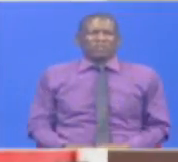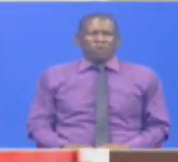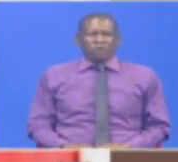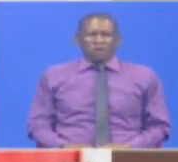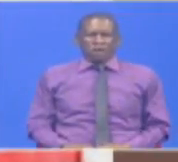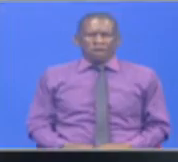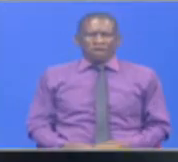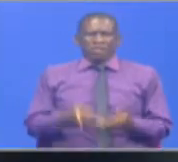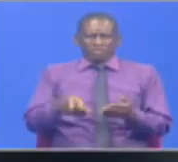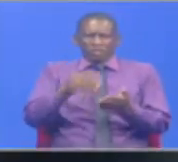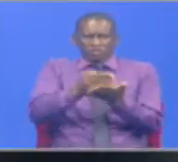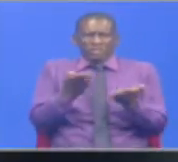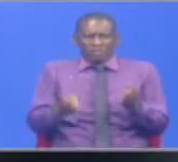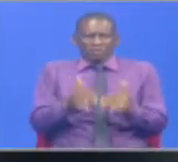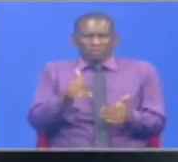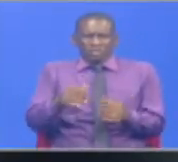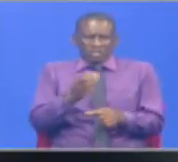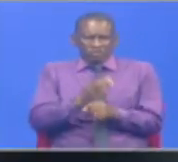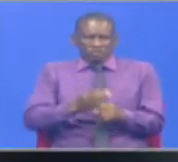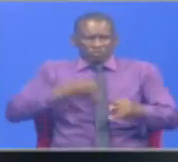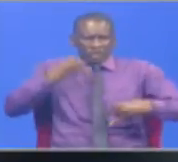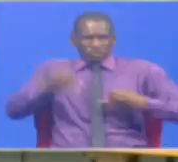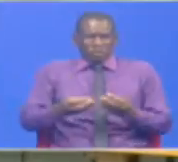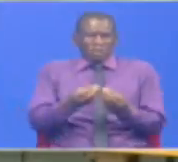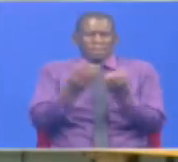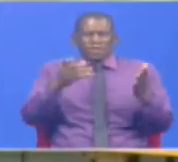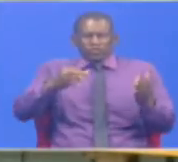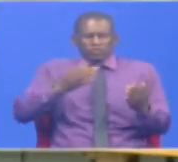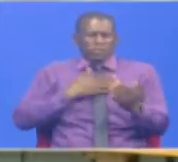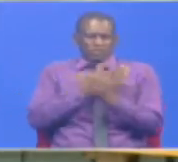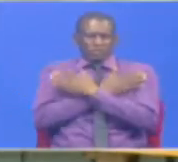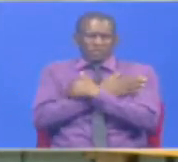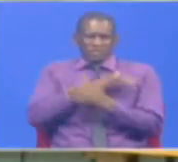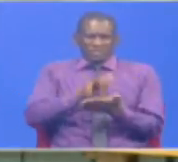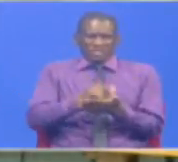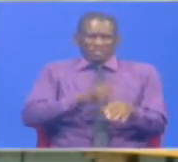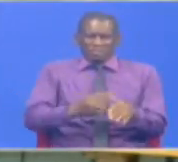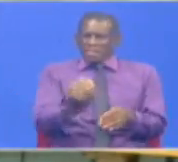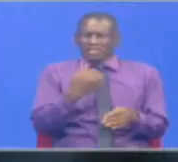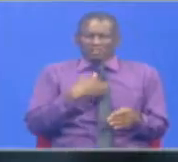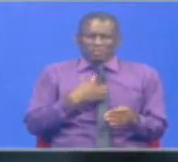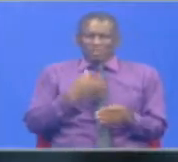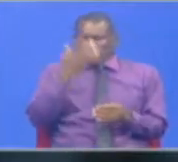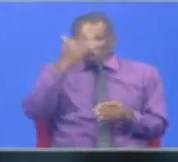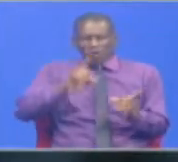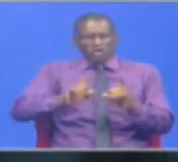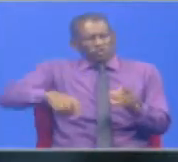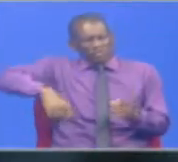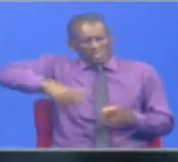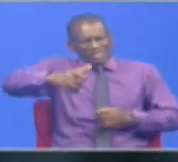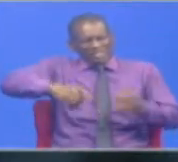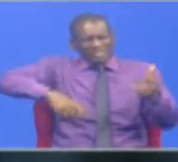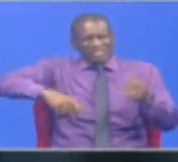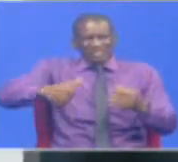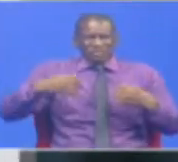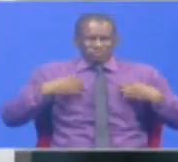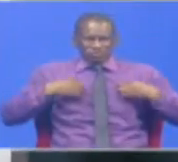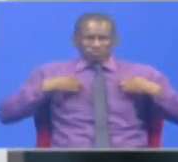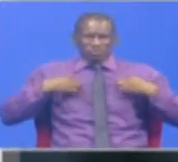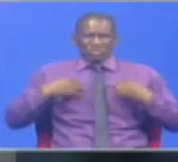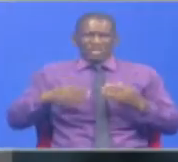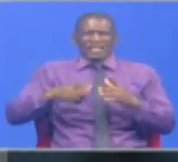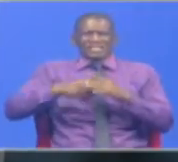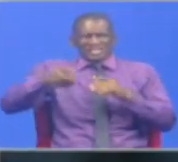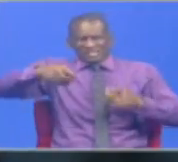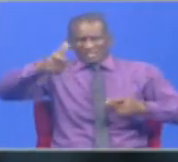It was something that I used to enjoy. So most of my buddies back then asked me, why shouldn't you sell these things? So when I started selling,